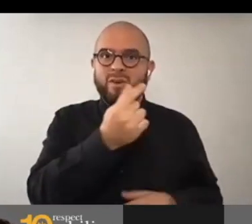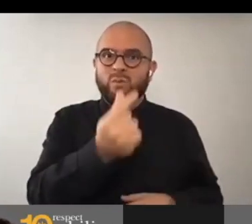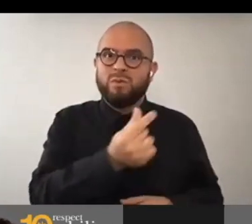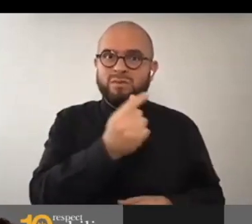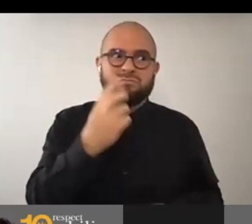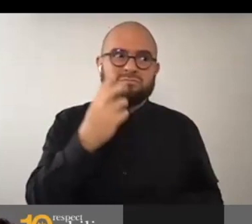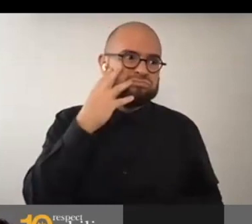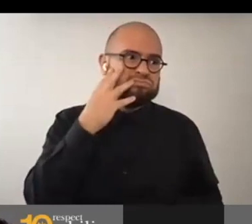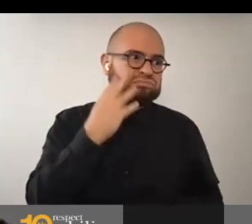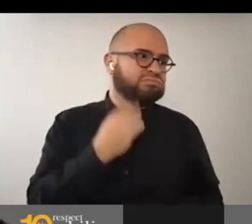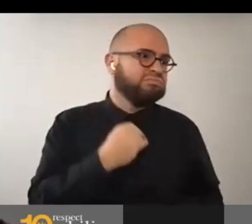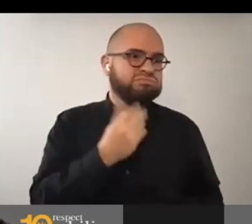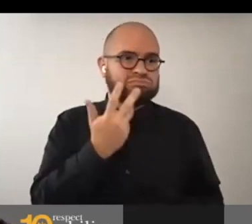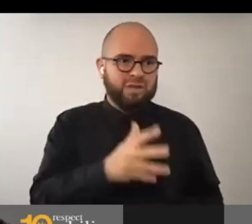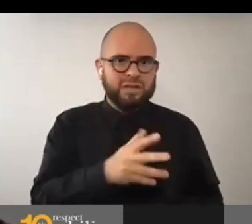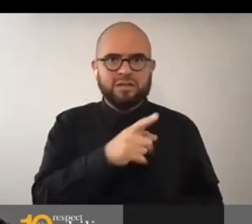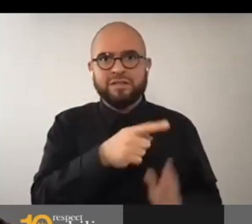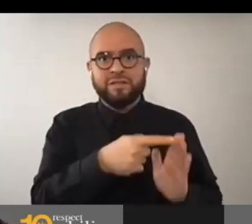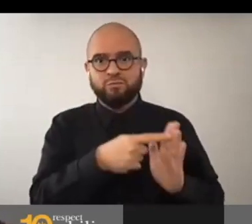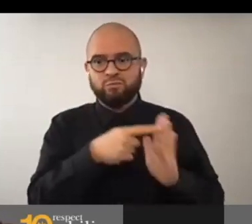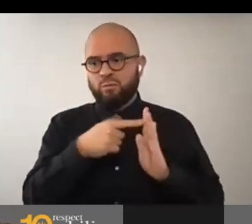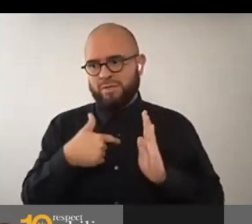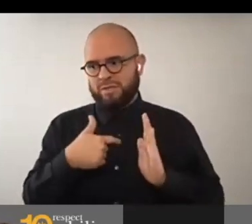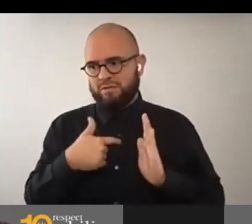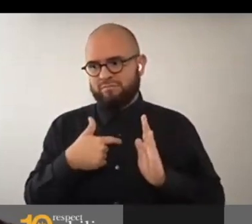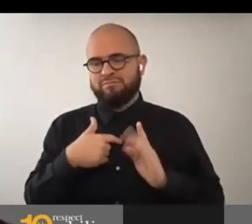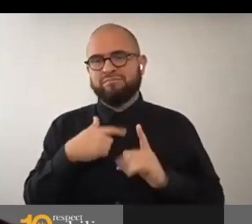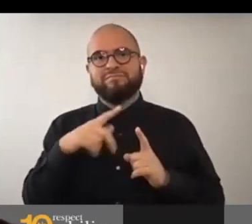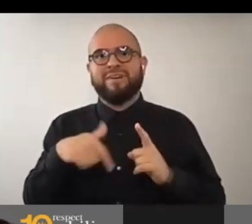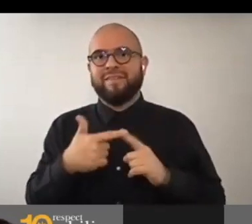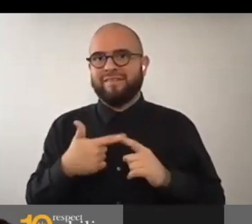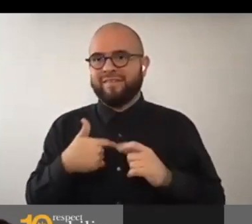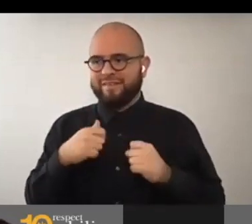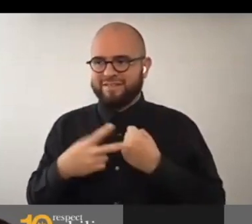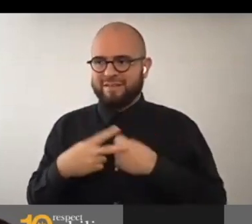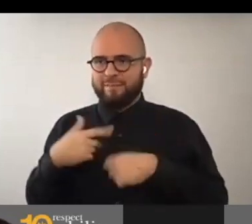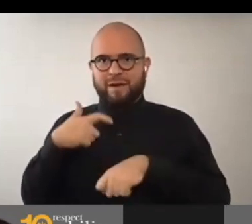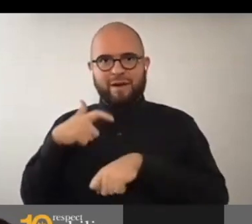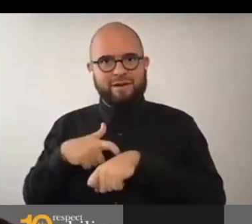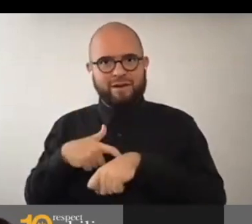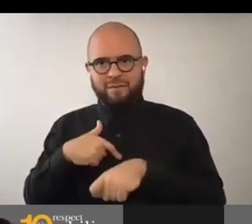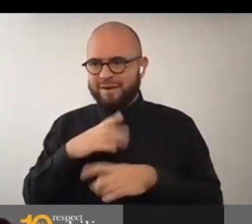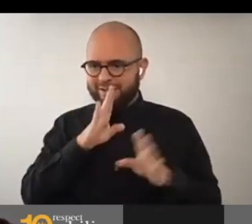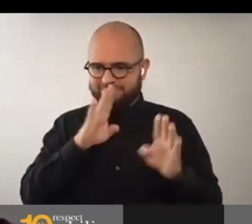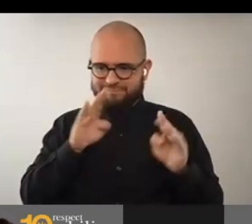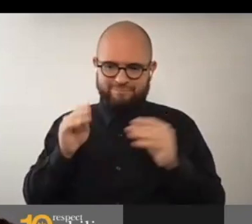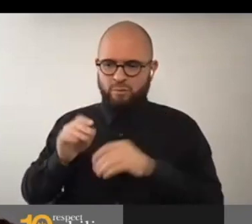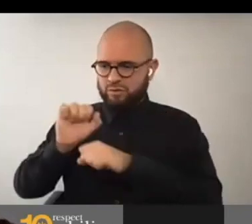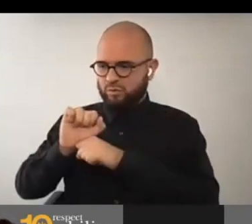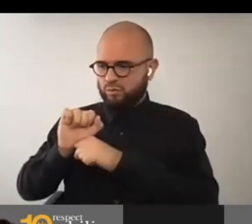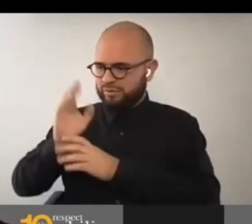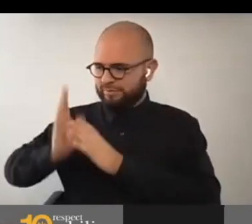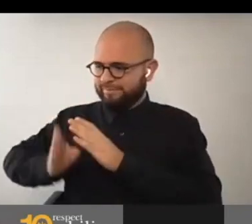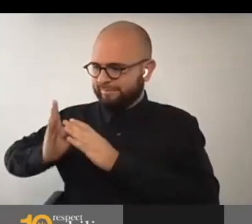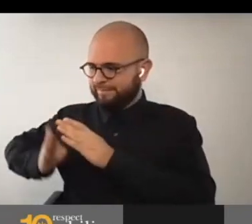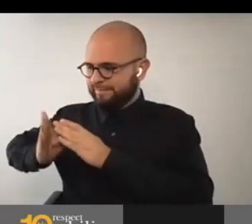done, he can show me, and then we could save our time and I can go on and finish that task and move on to the next